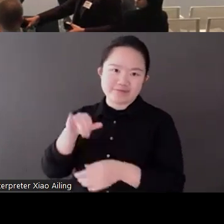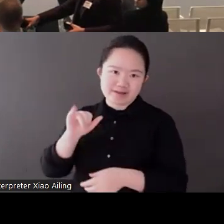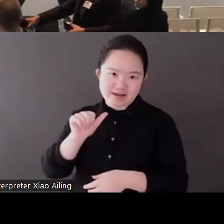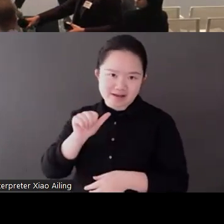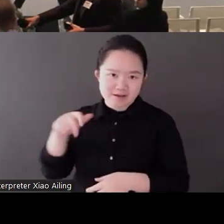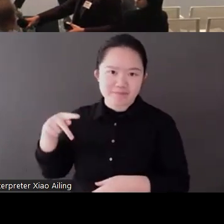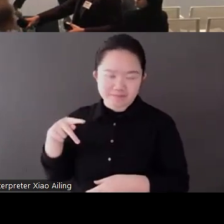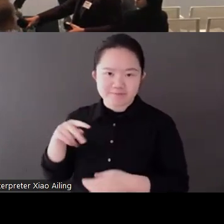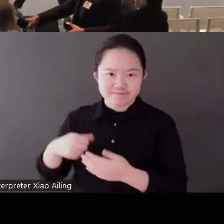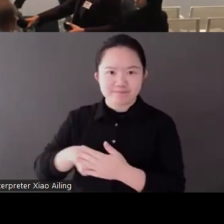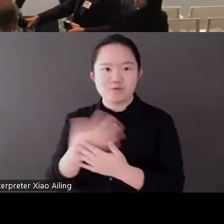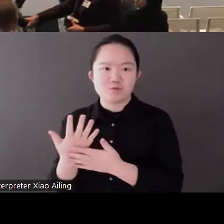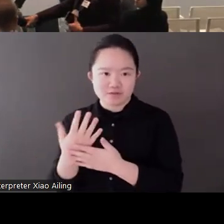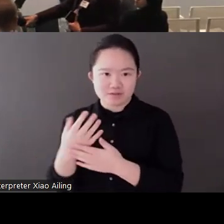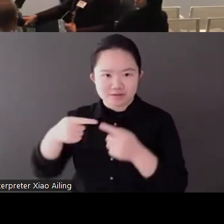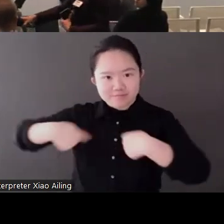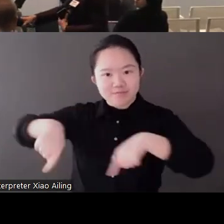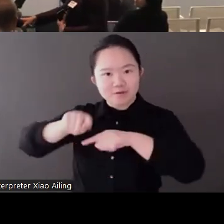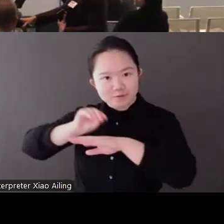2 employers ago,